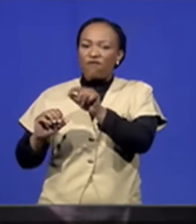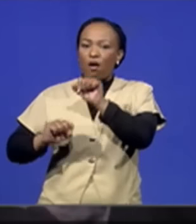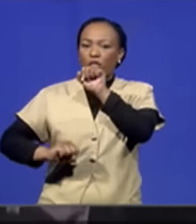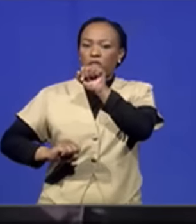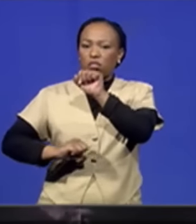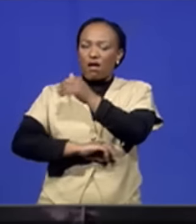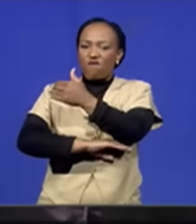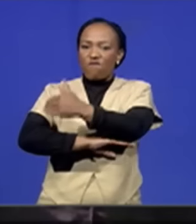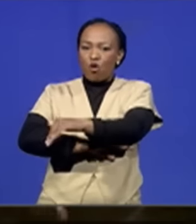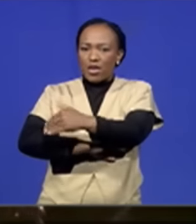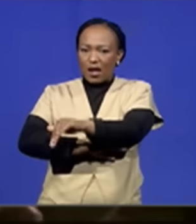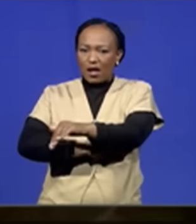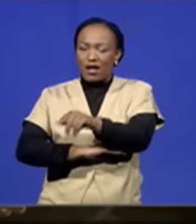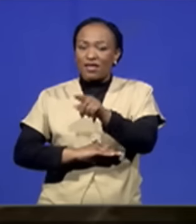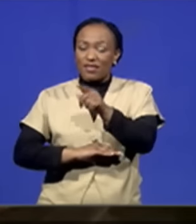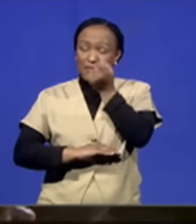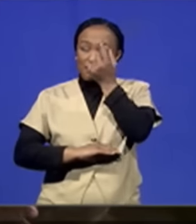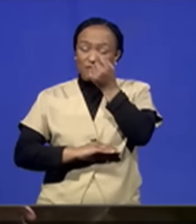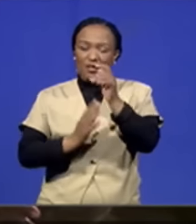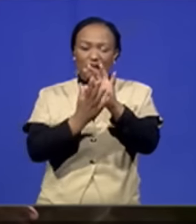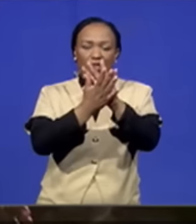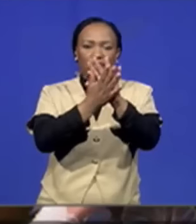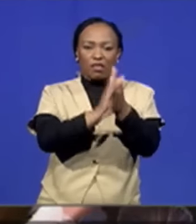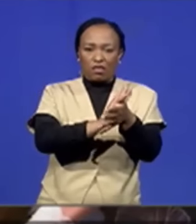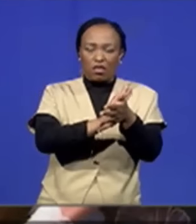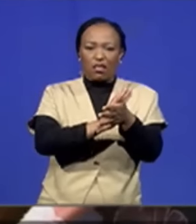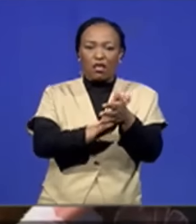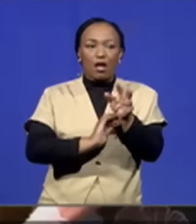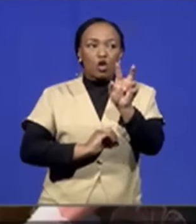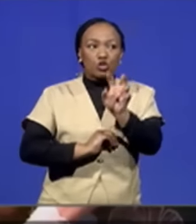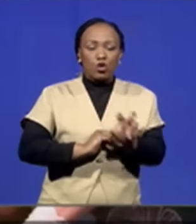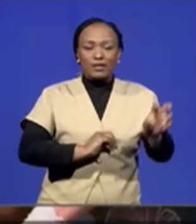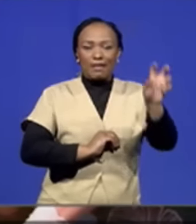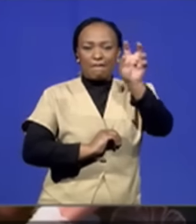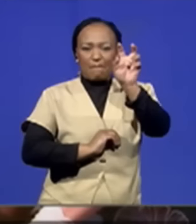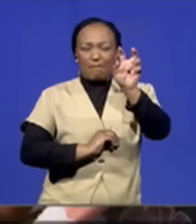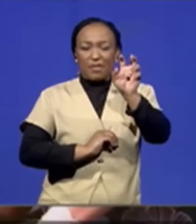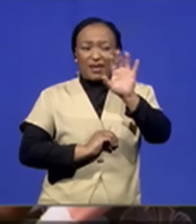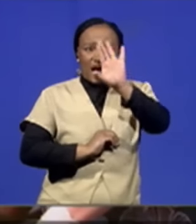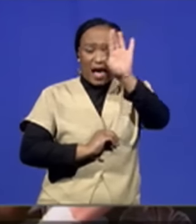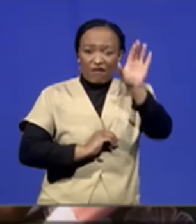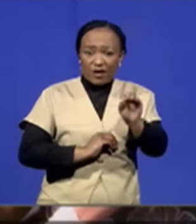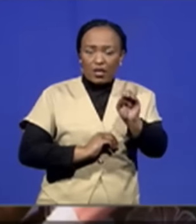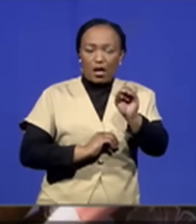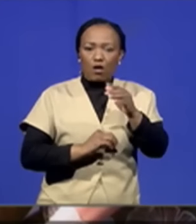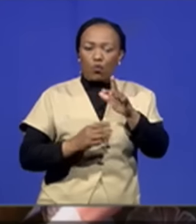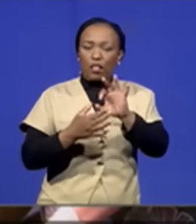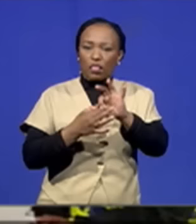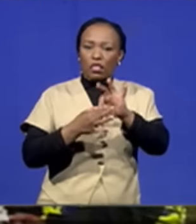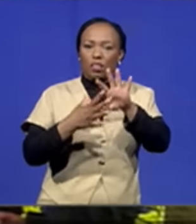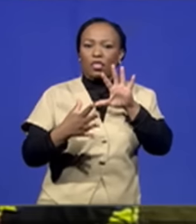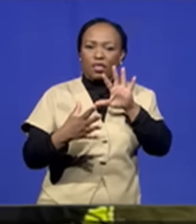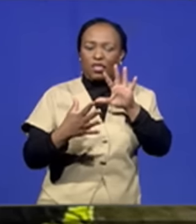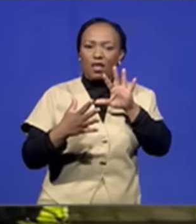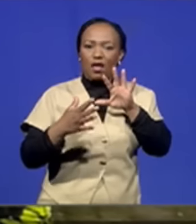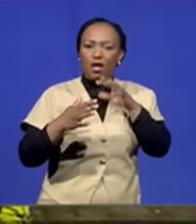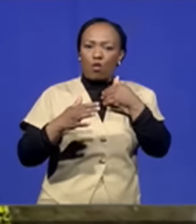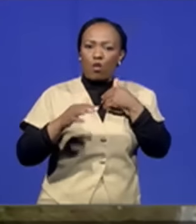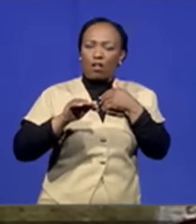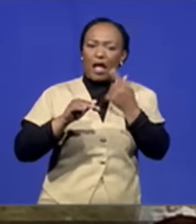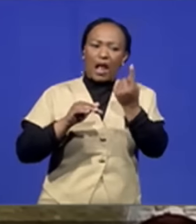for the tourist and the investor and isolating us from our own continent. And when South Africa